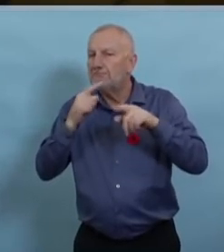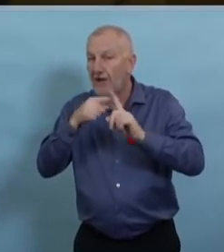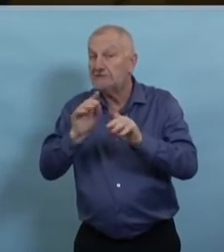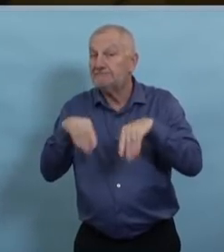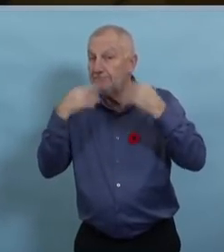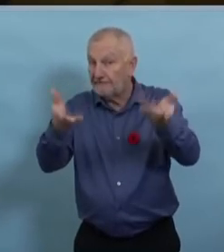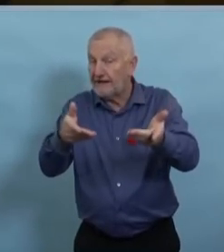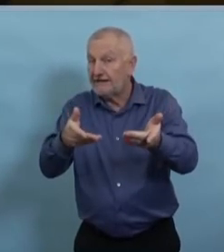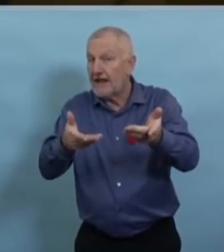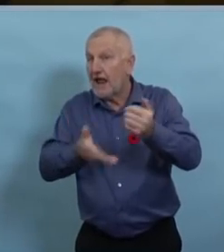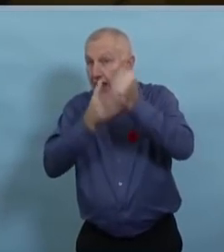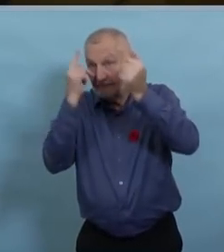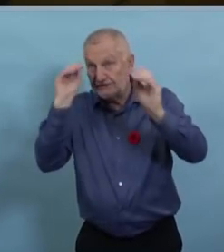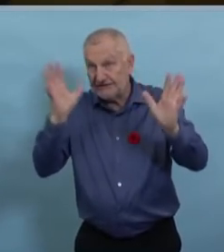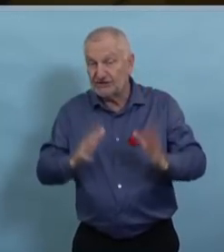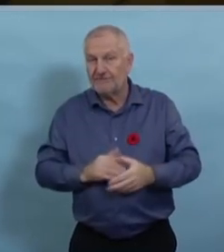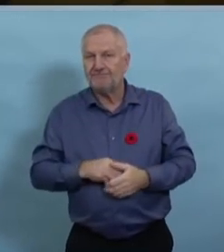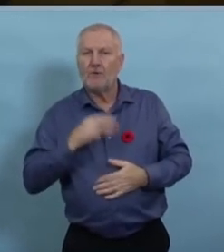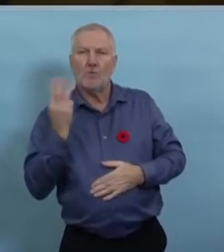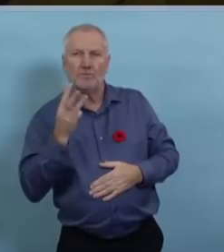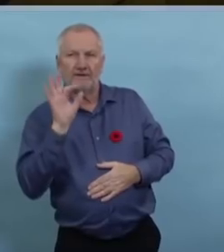Press, Maggie.